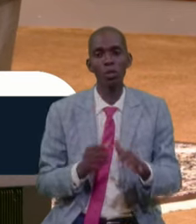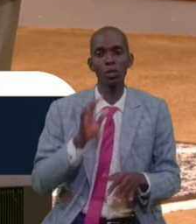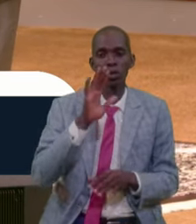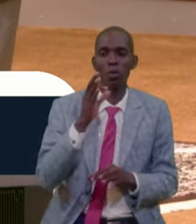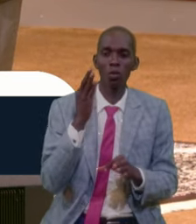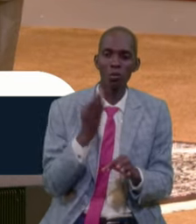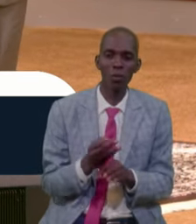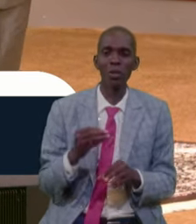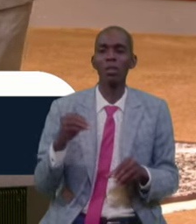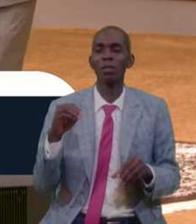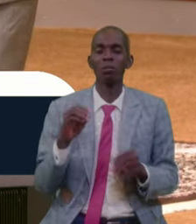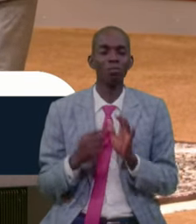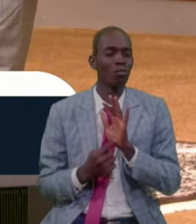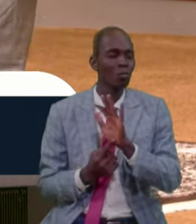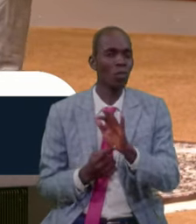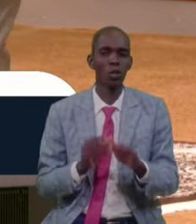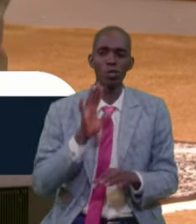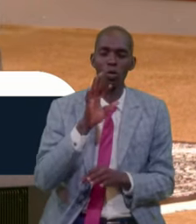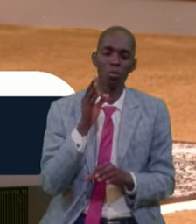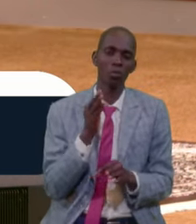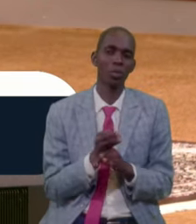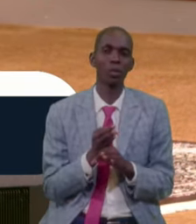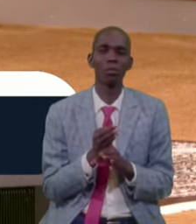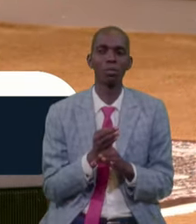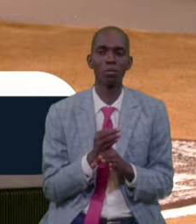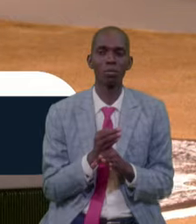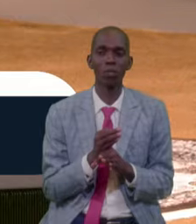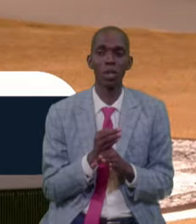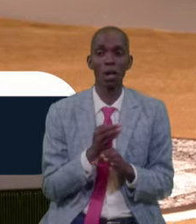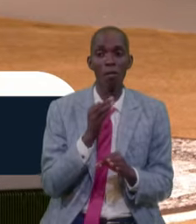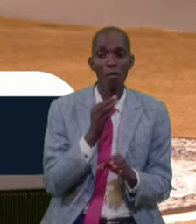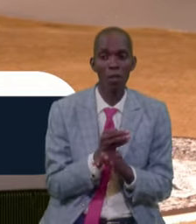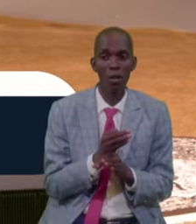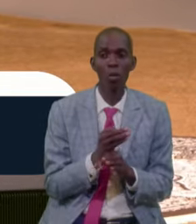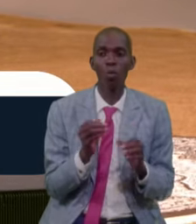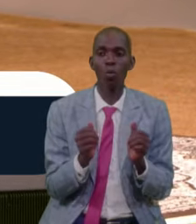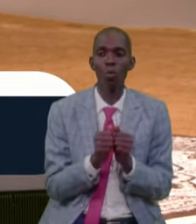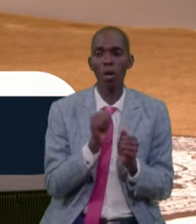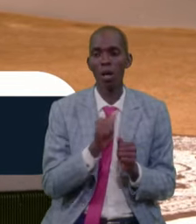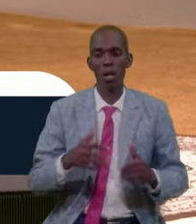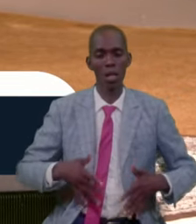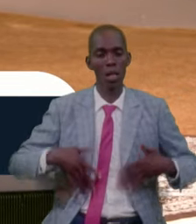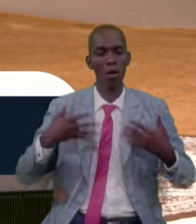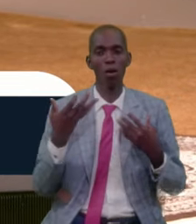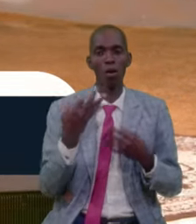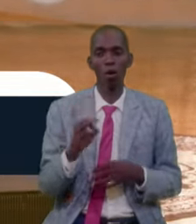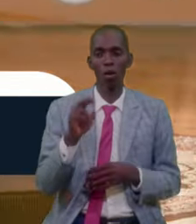manner, express your faith. Your faith with a life of